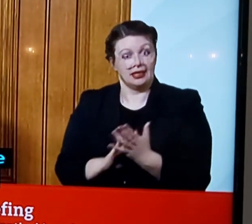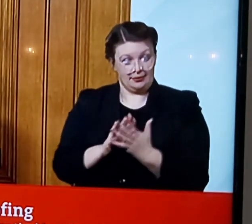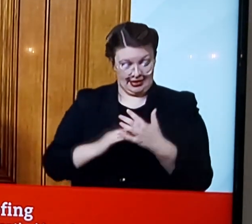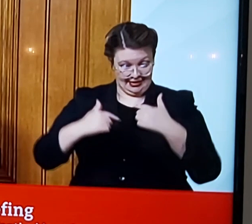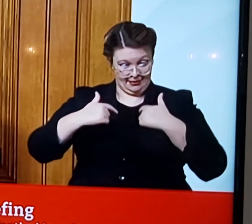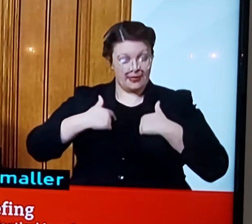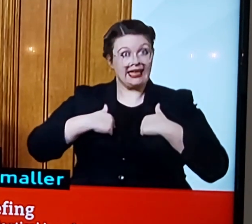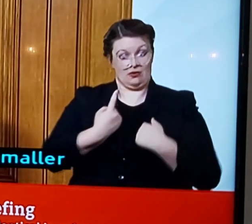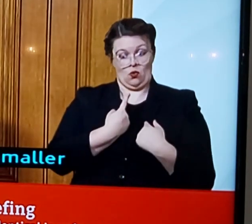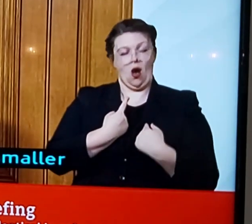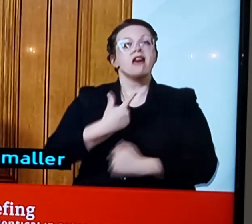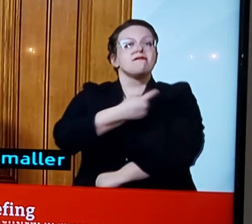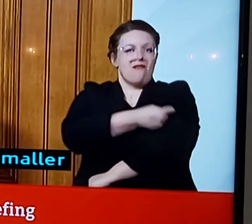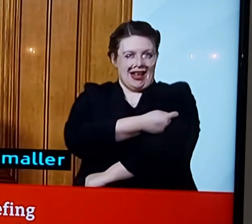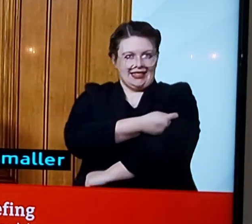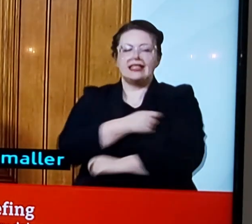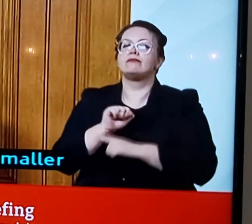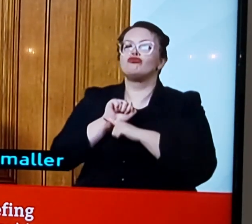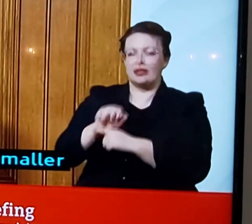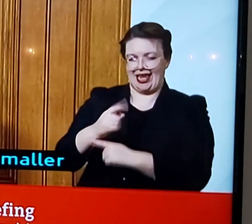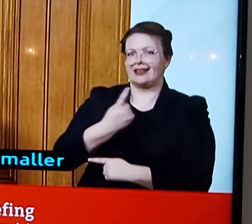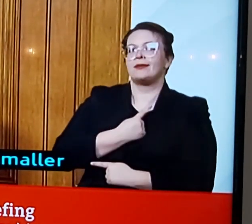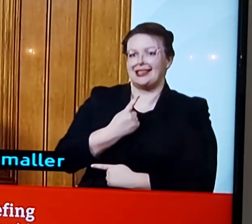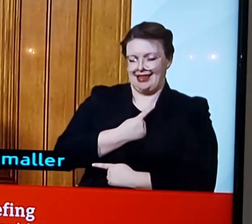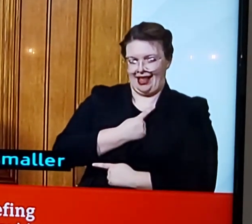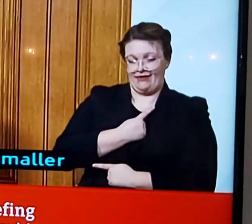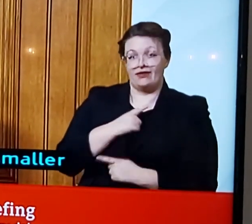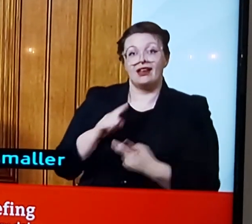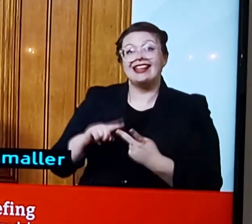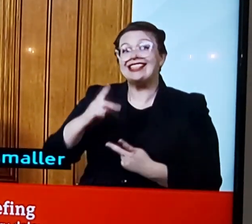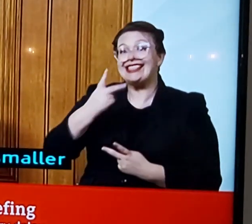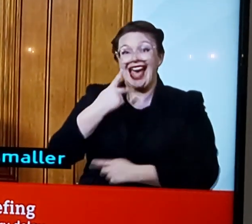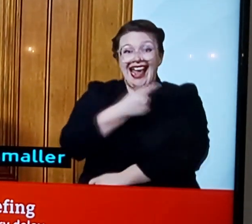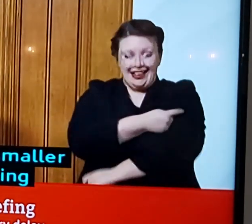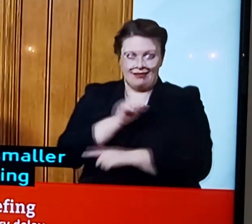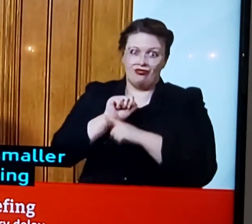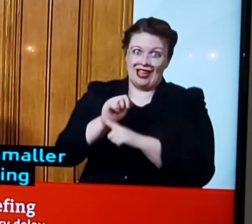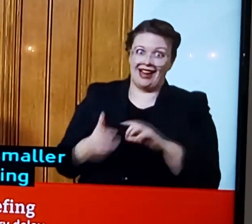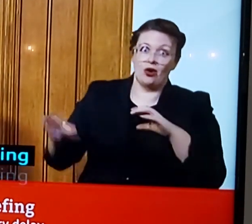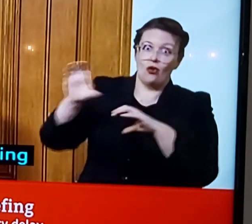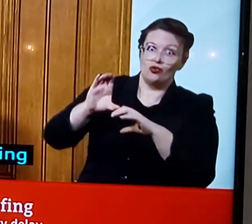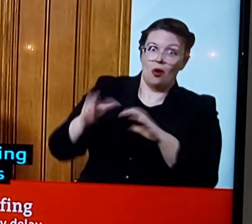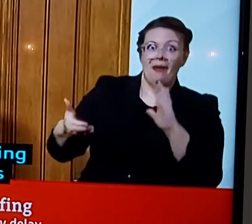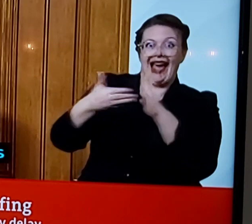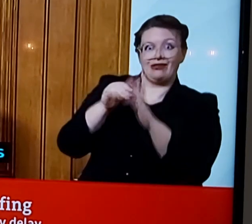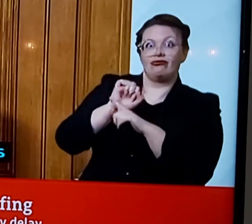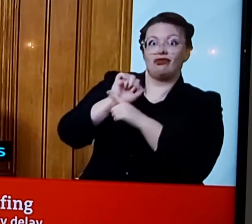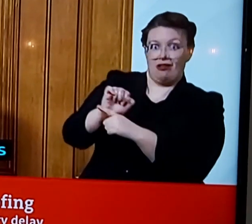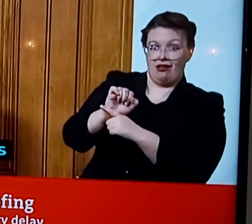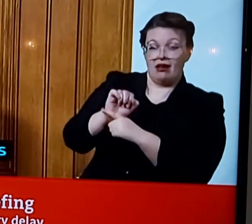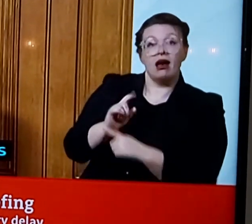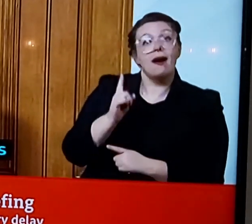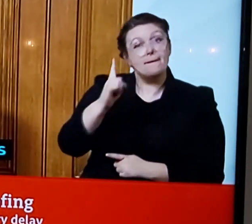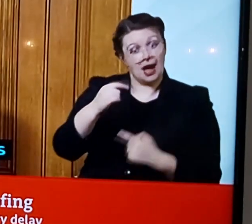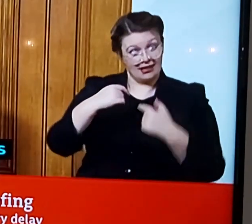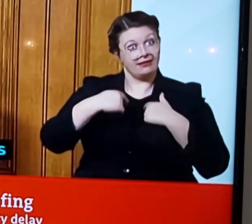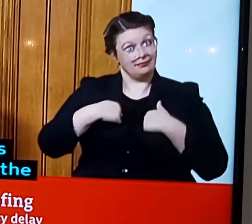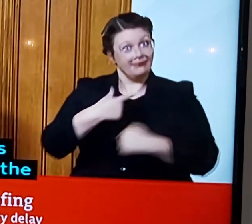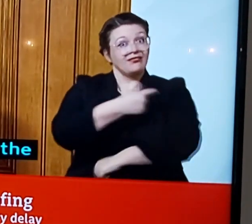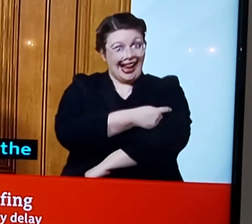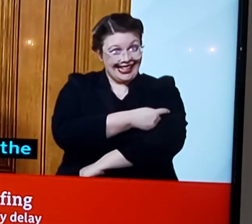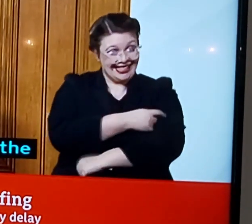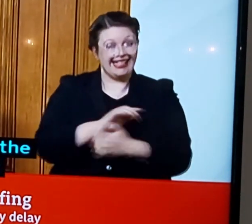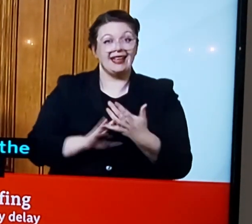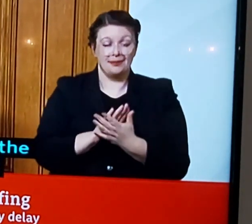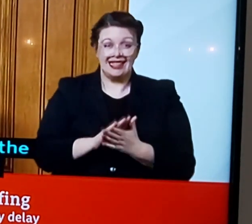protects themselves, and if they take the second vaccine, they protect themselves even more. But if they also have the vaccination, they reduce